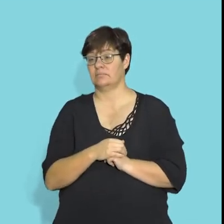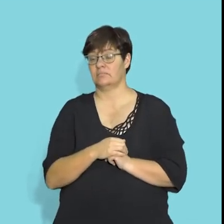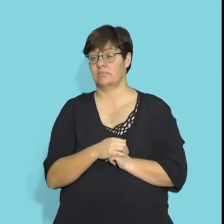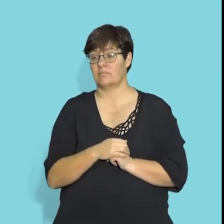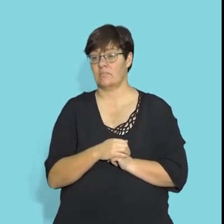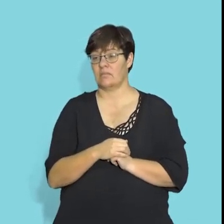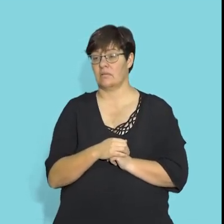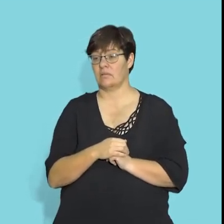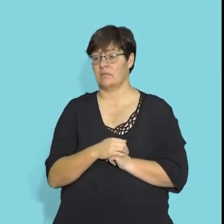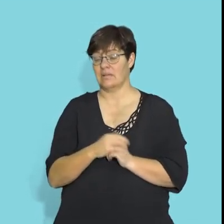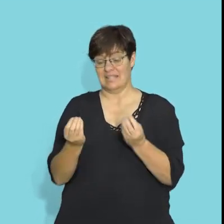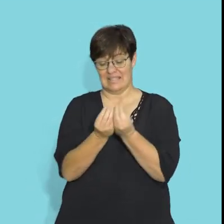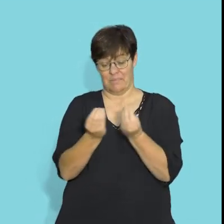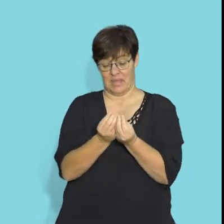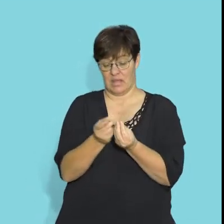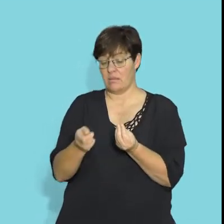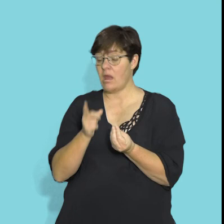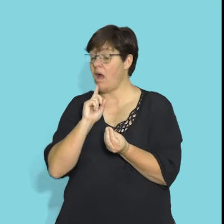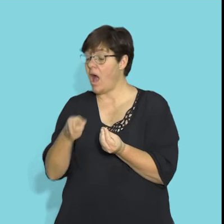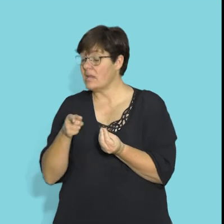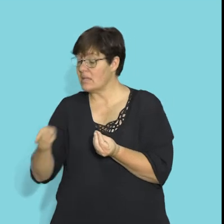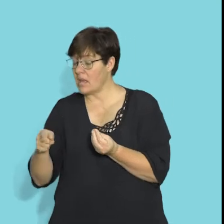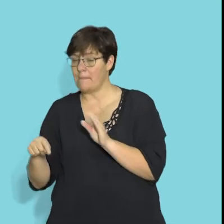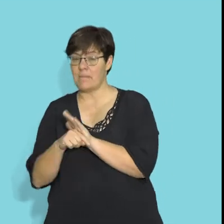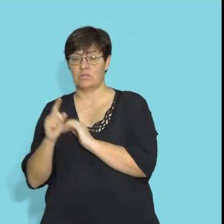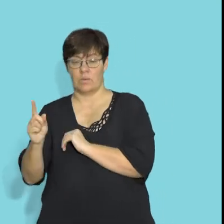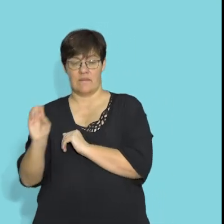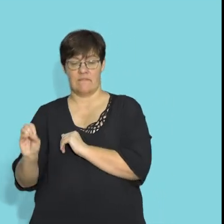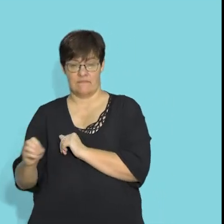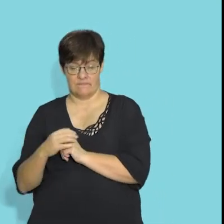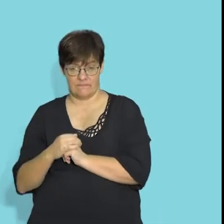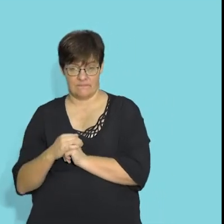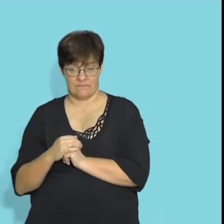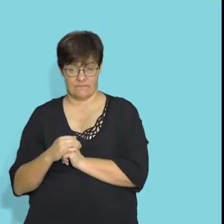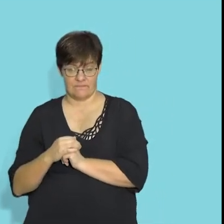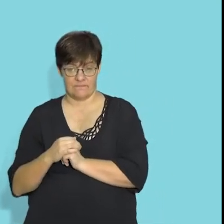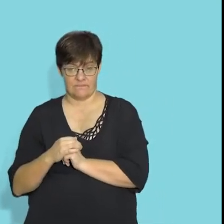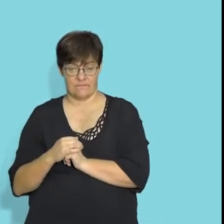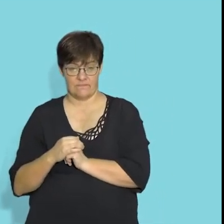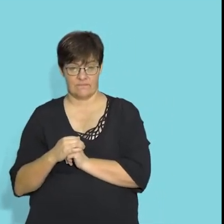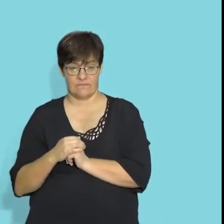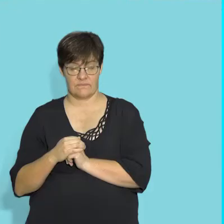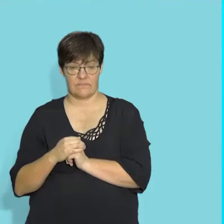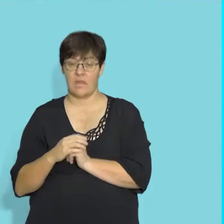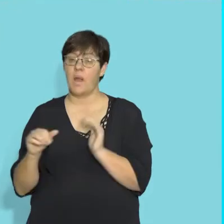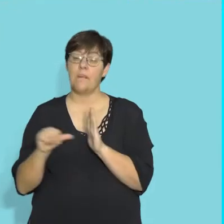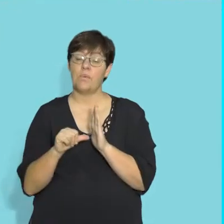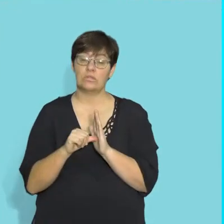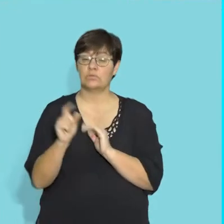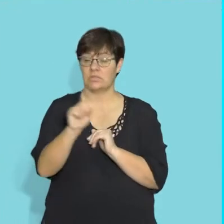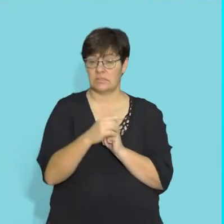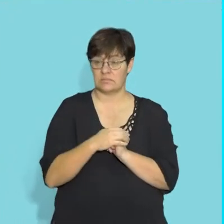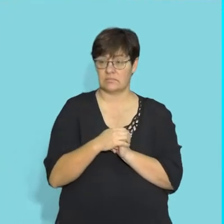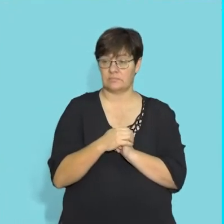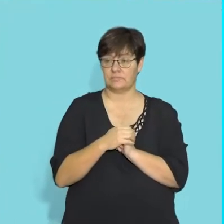is something so that the answer is equal to -1. Now, the first thing here, which is important,